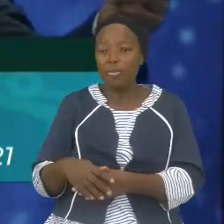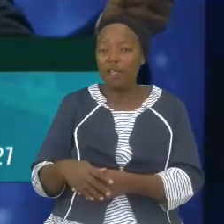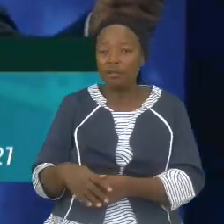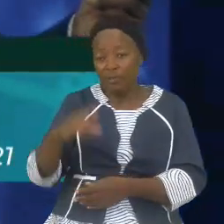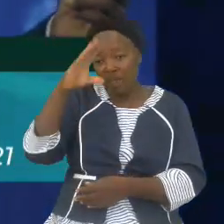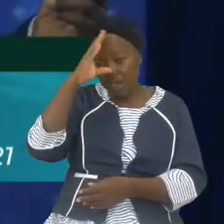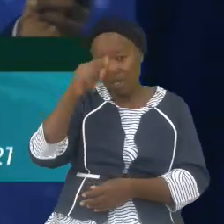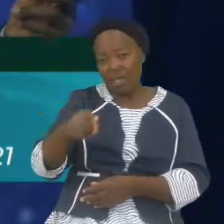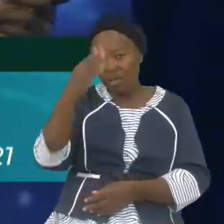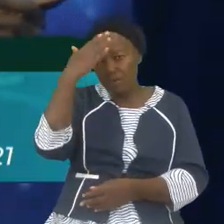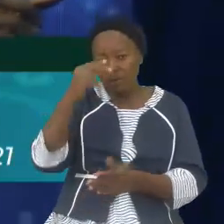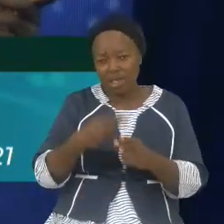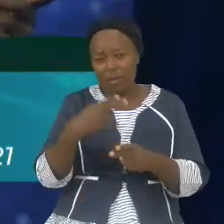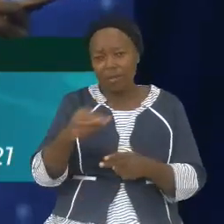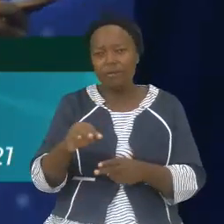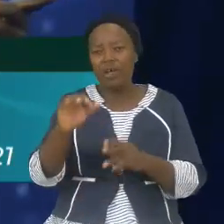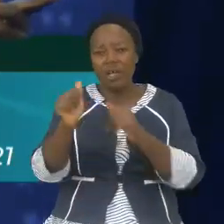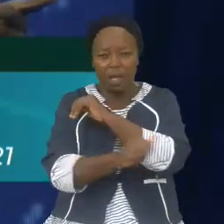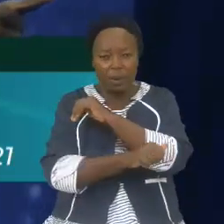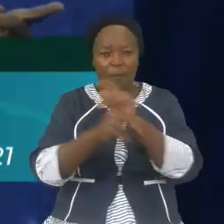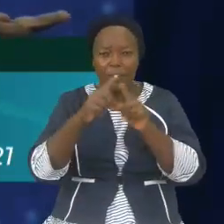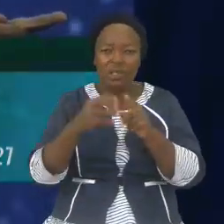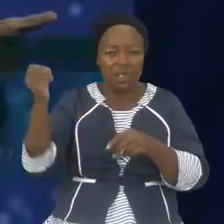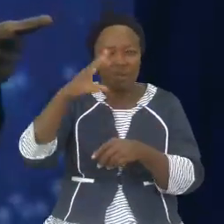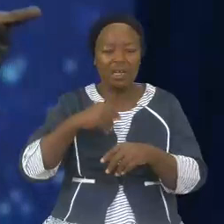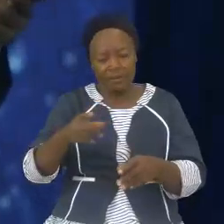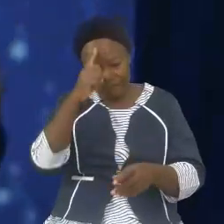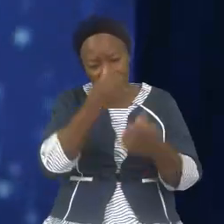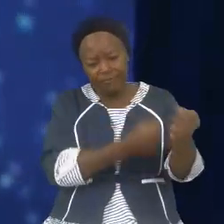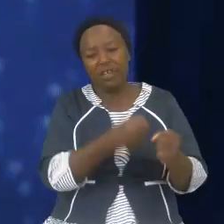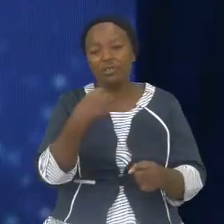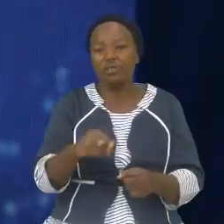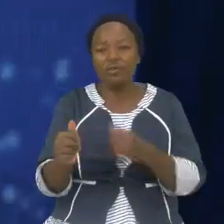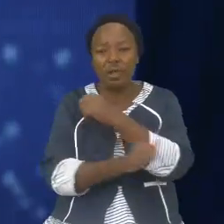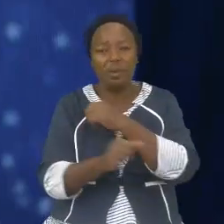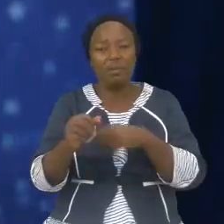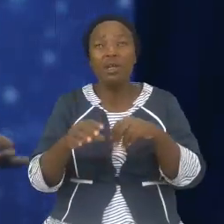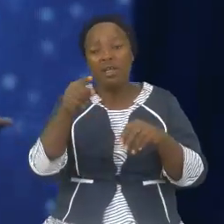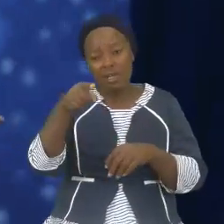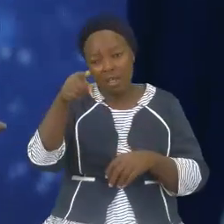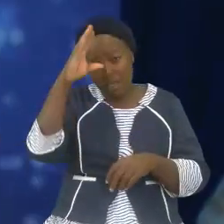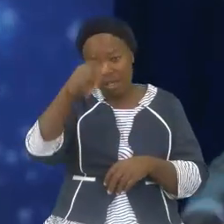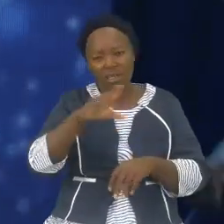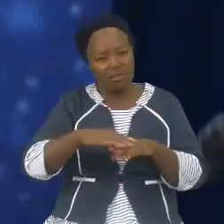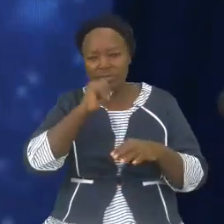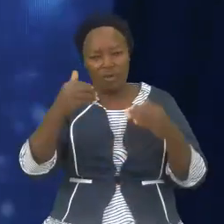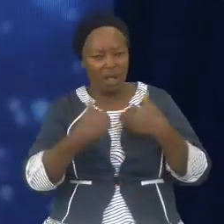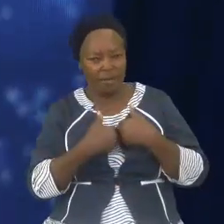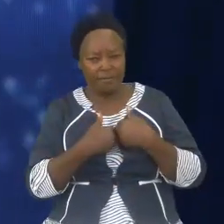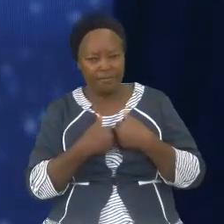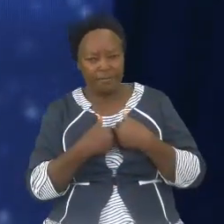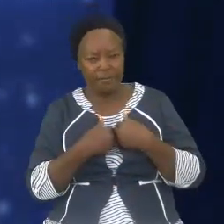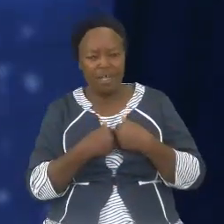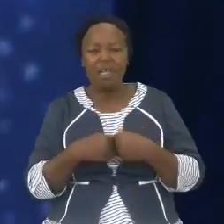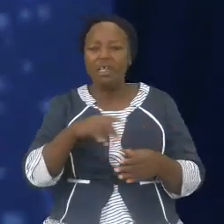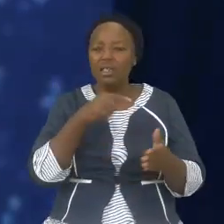name of Abraham, but the grace and the faith of Abraham he did not have. He was a Jewish